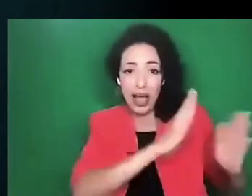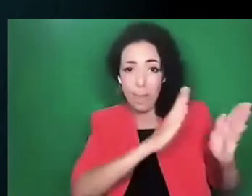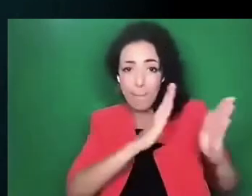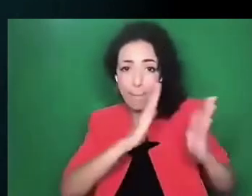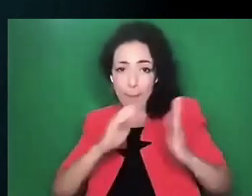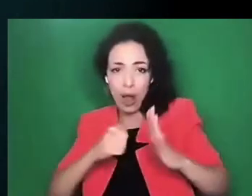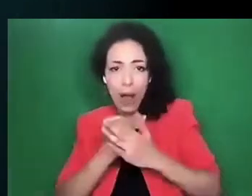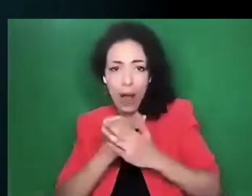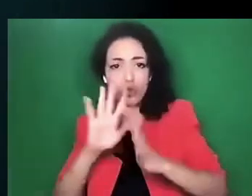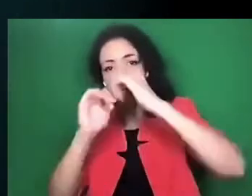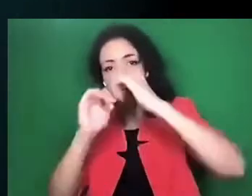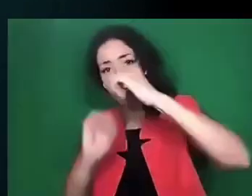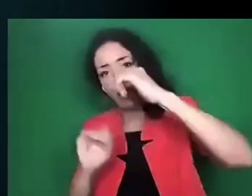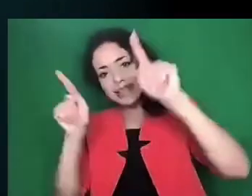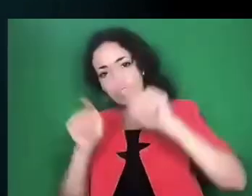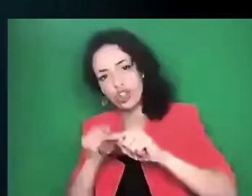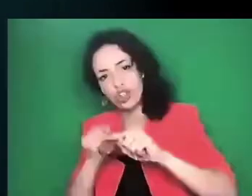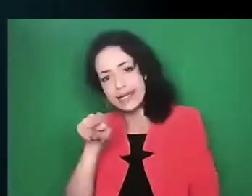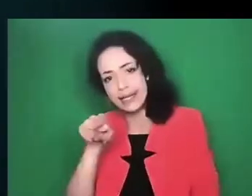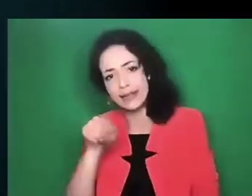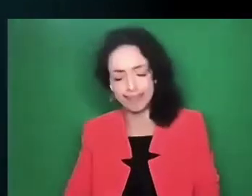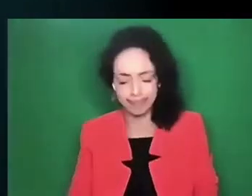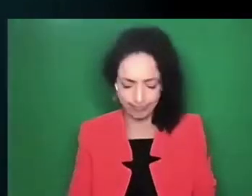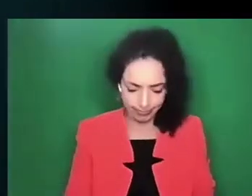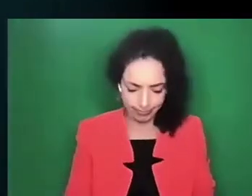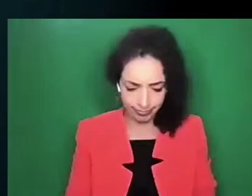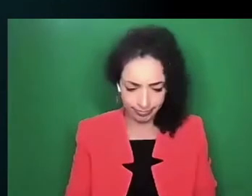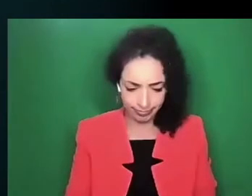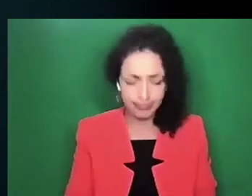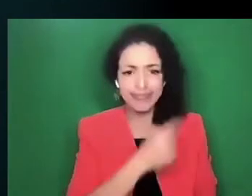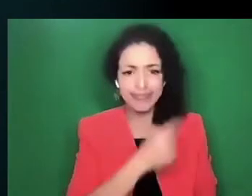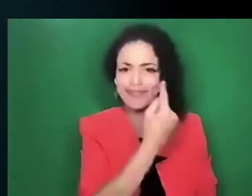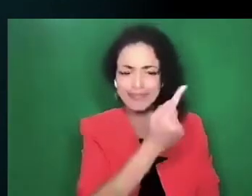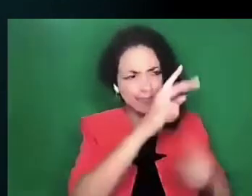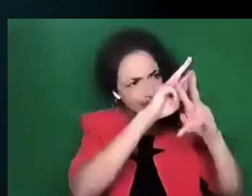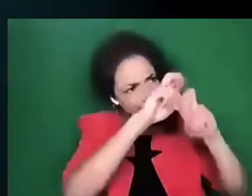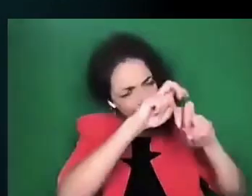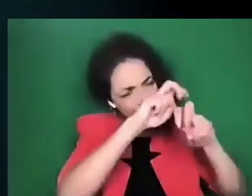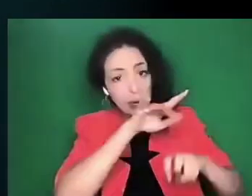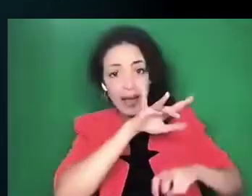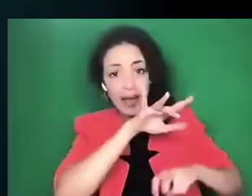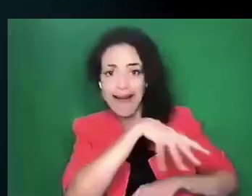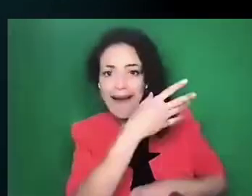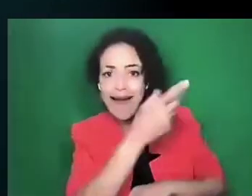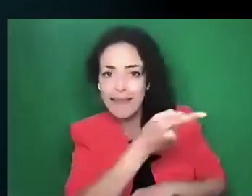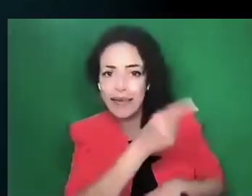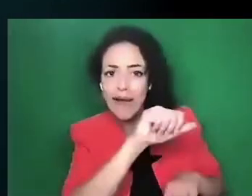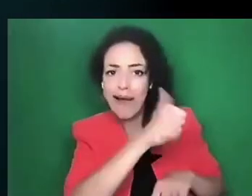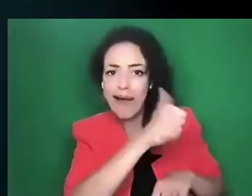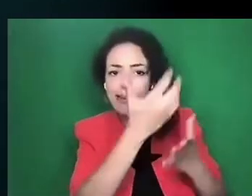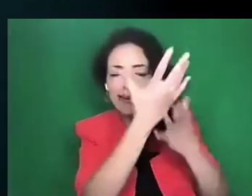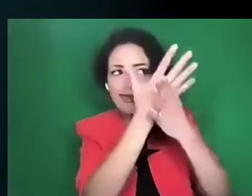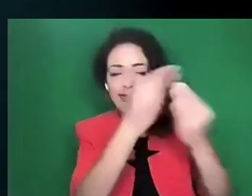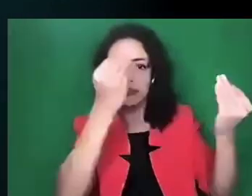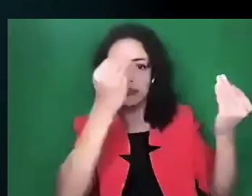tension of the presence and absence, the matter of being in between situation in